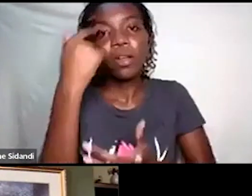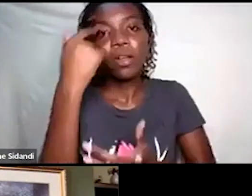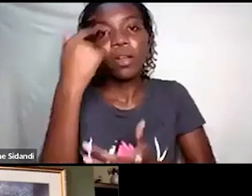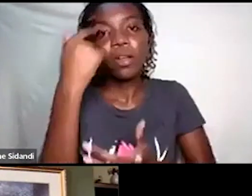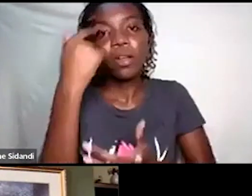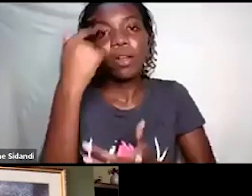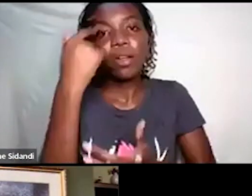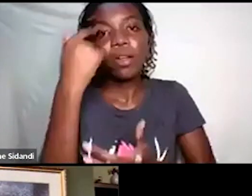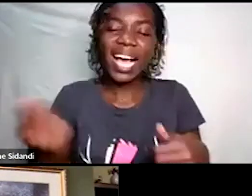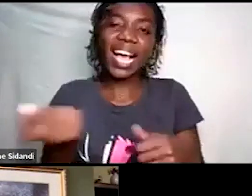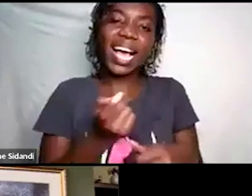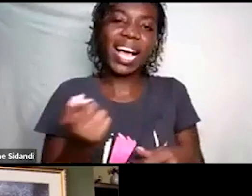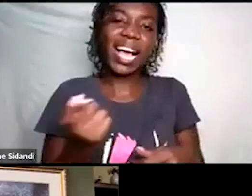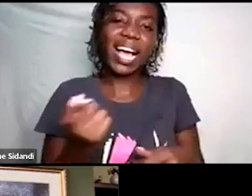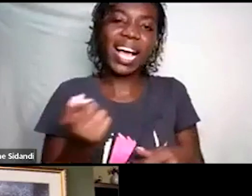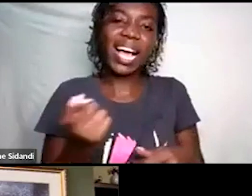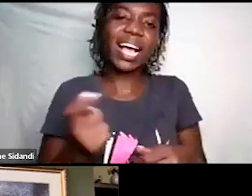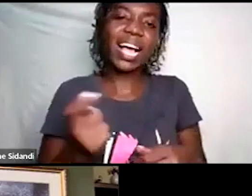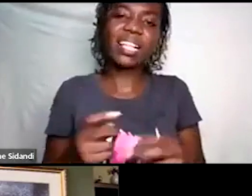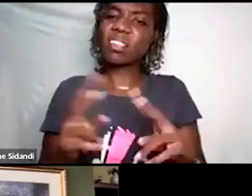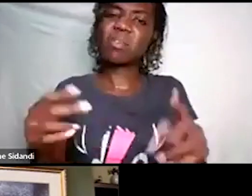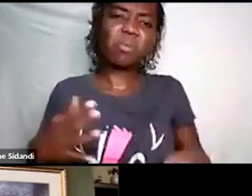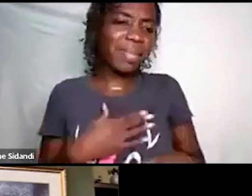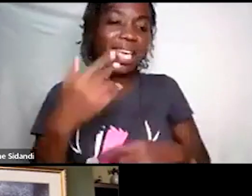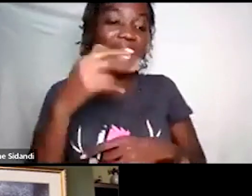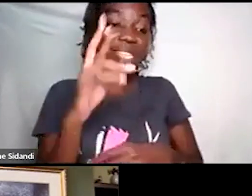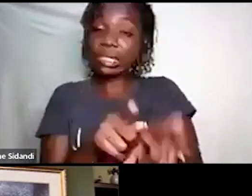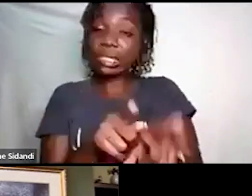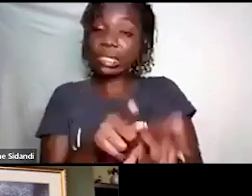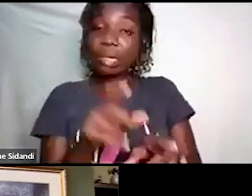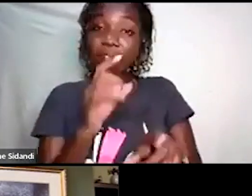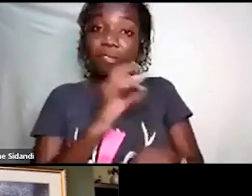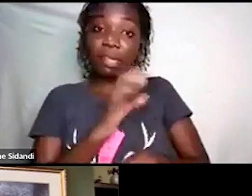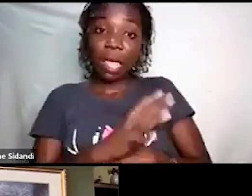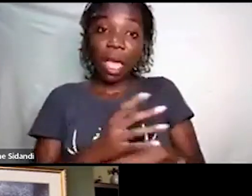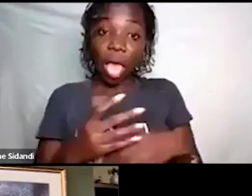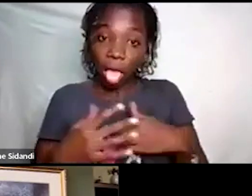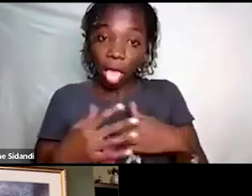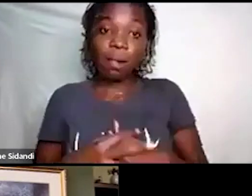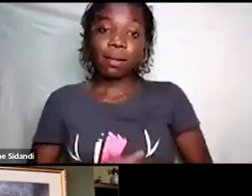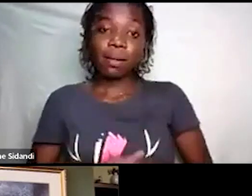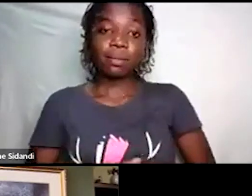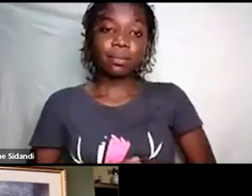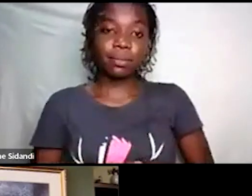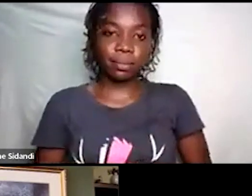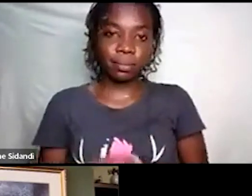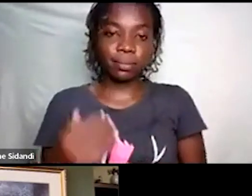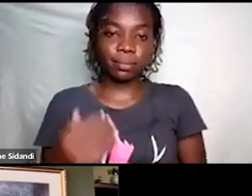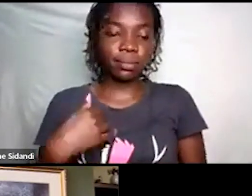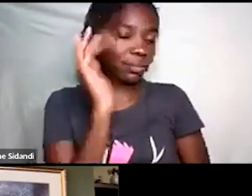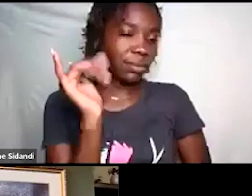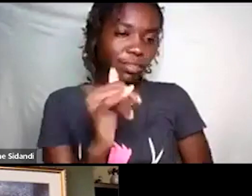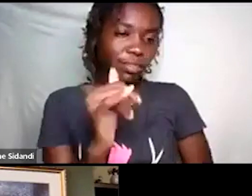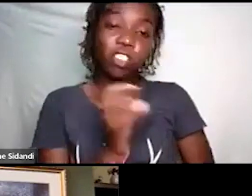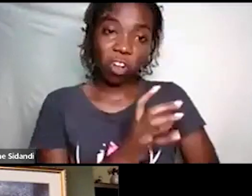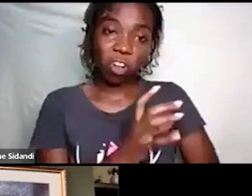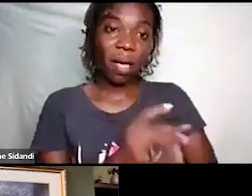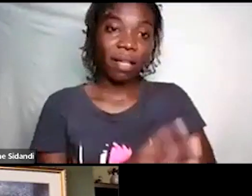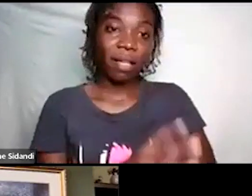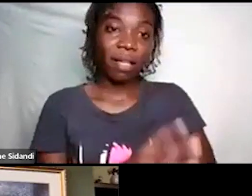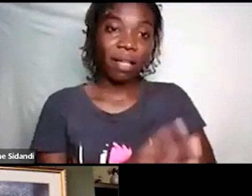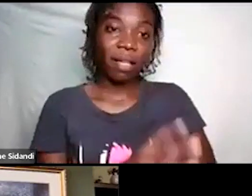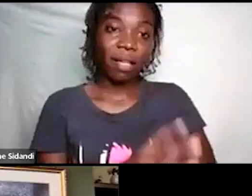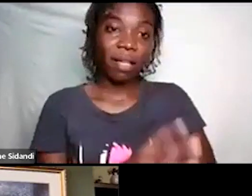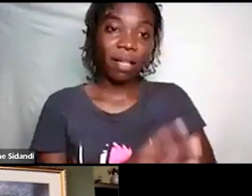so traumatized. I hear you. That is trauma. Yeah. Sexual harassment cases are not easy. I've dealt with